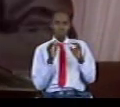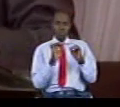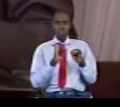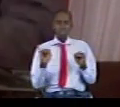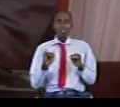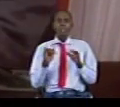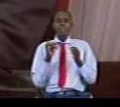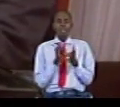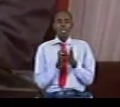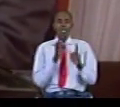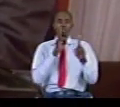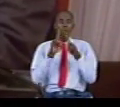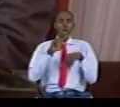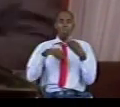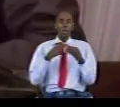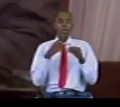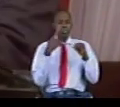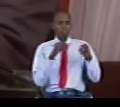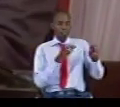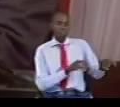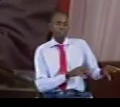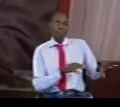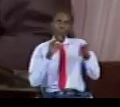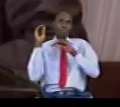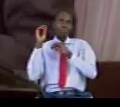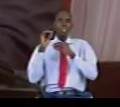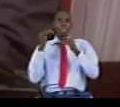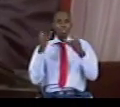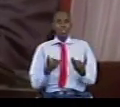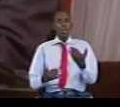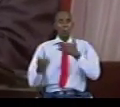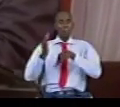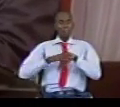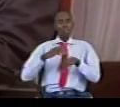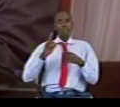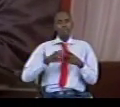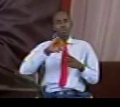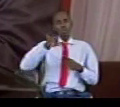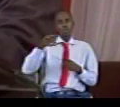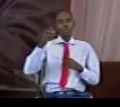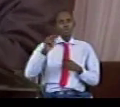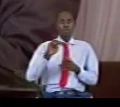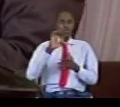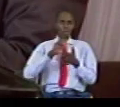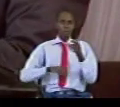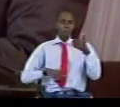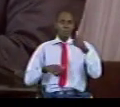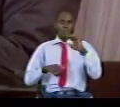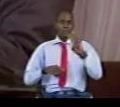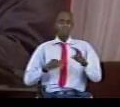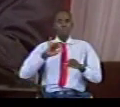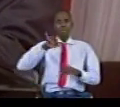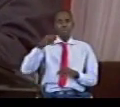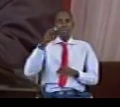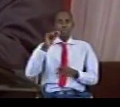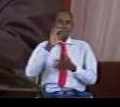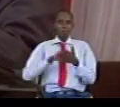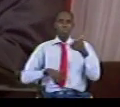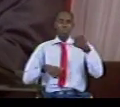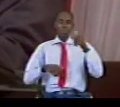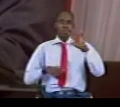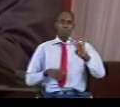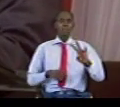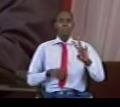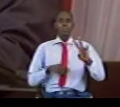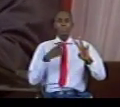this world. Come back now to John chapter 17. John chapter 17, the